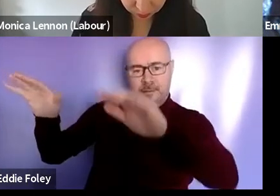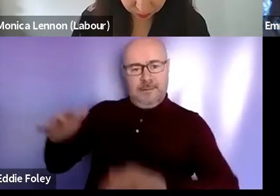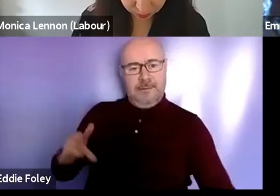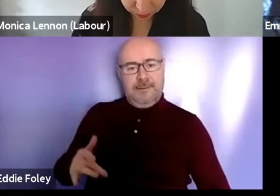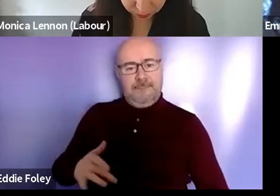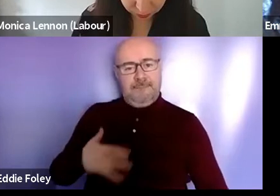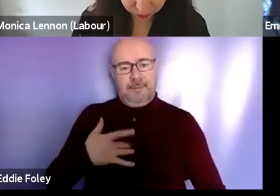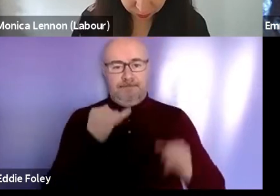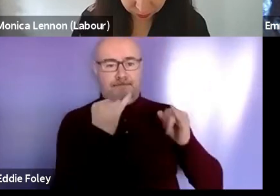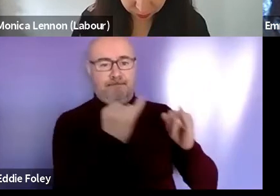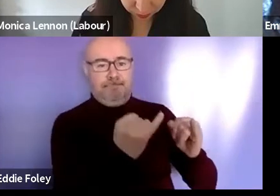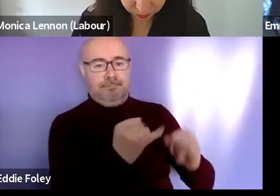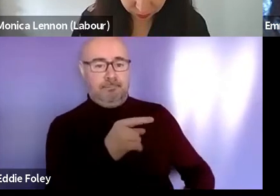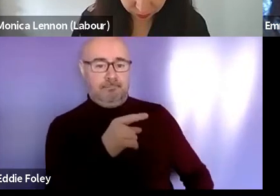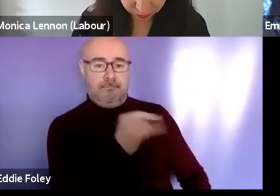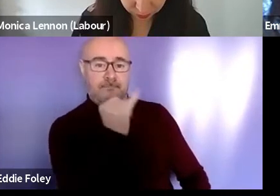recognise?